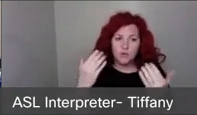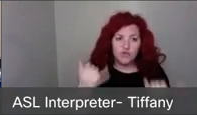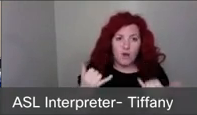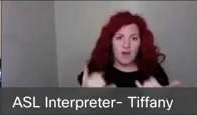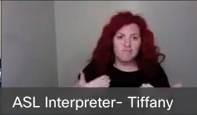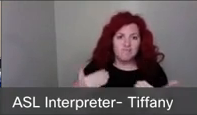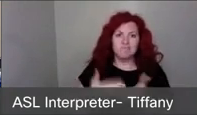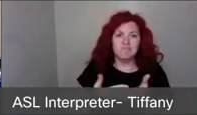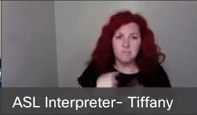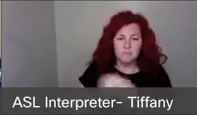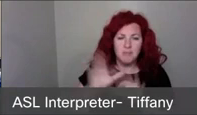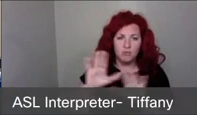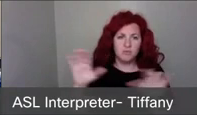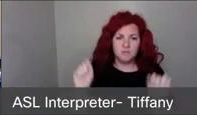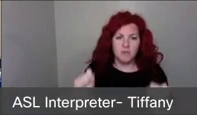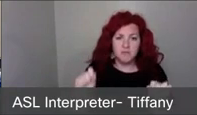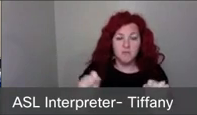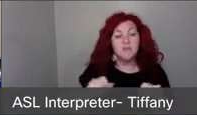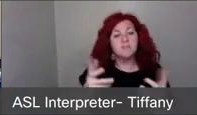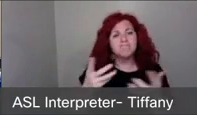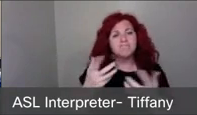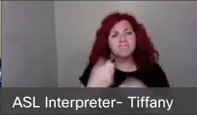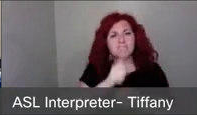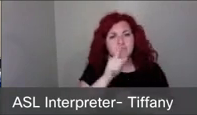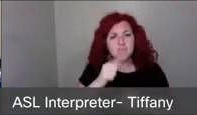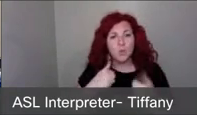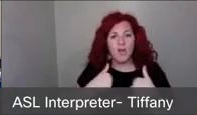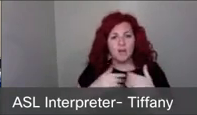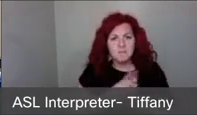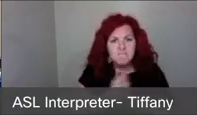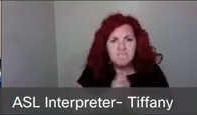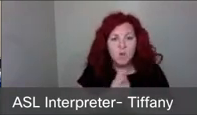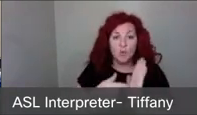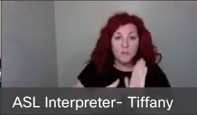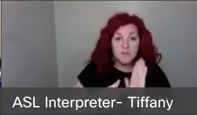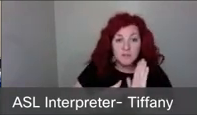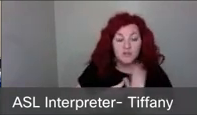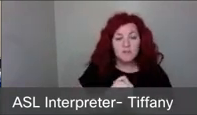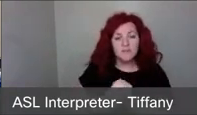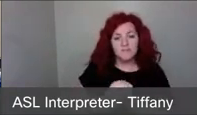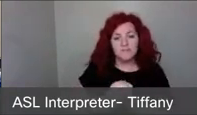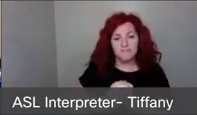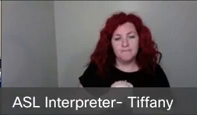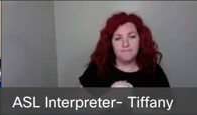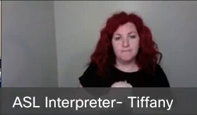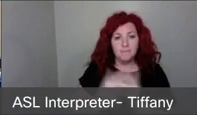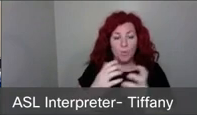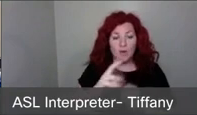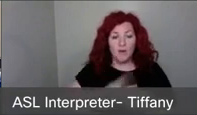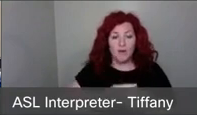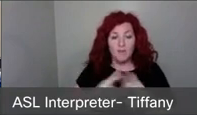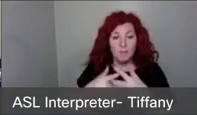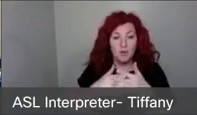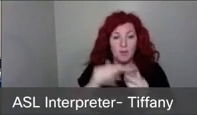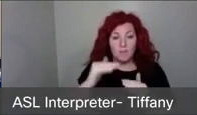as they currently are as possible. We want to ensure that we have zealous representation. We want to have a Native American minority